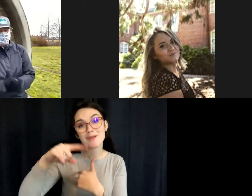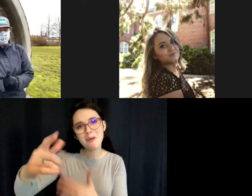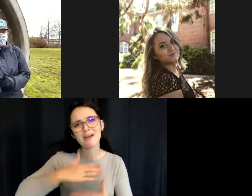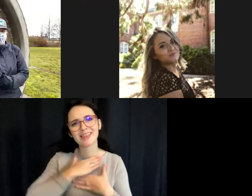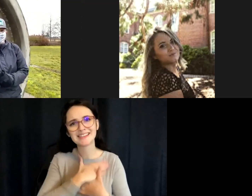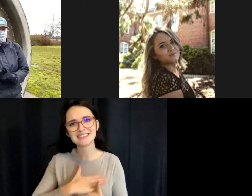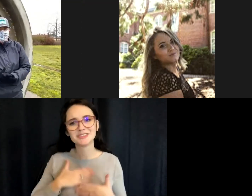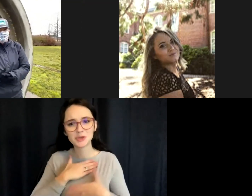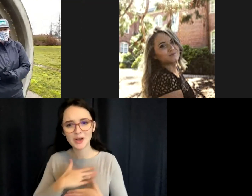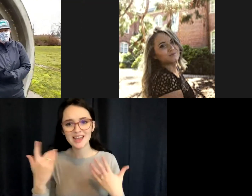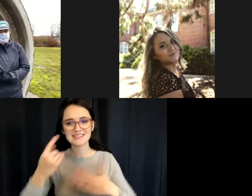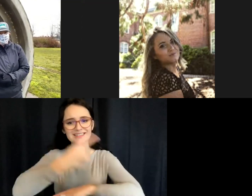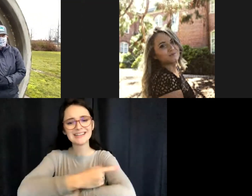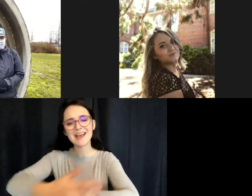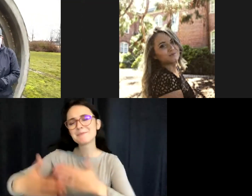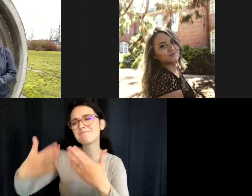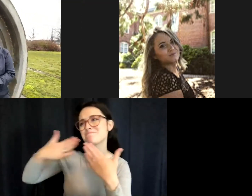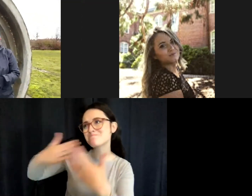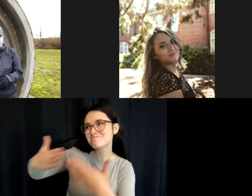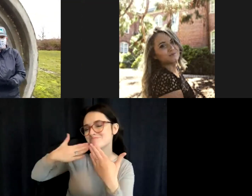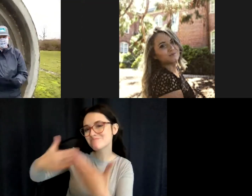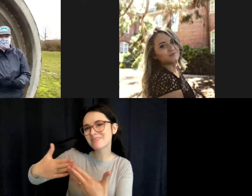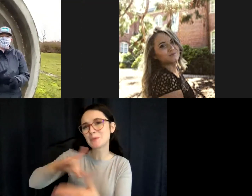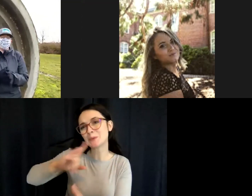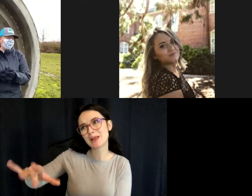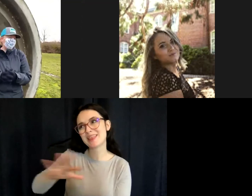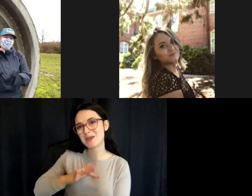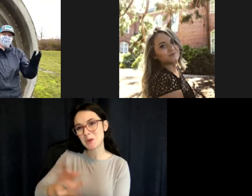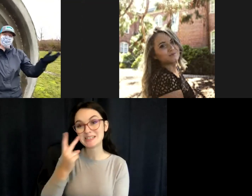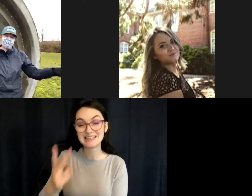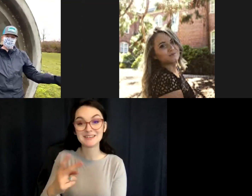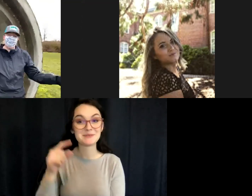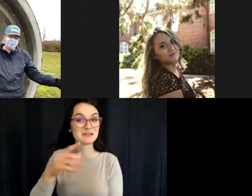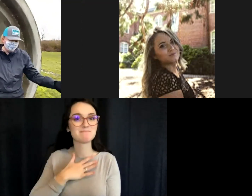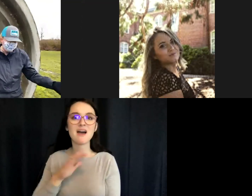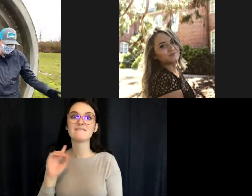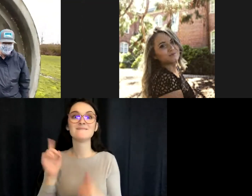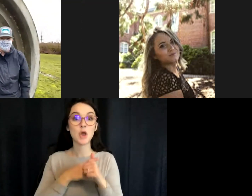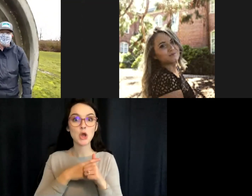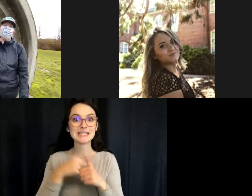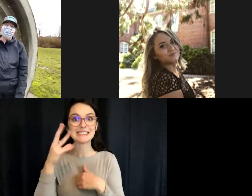out, maintaining pipe and fixing pipe. Yeah. Because we don't want to have that